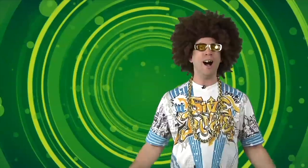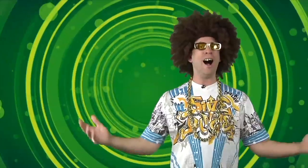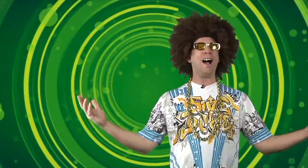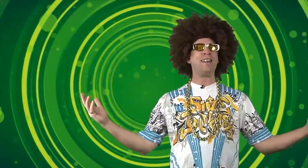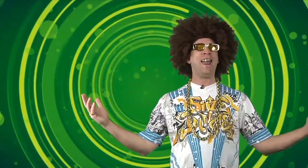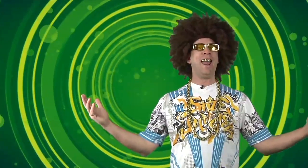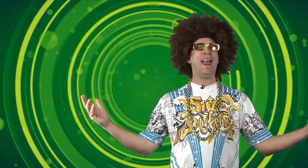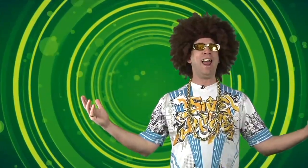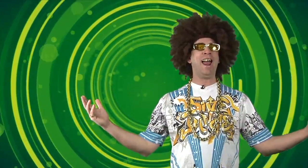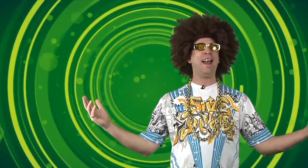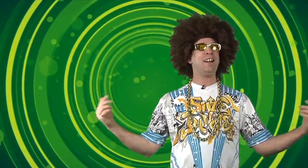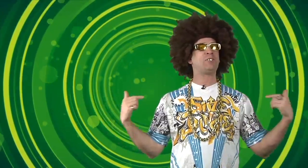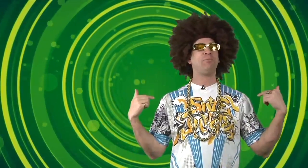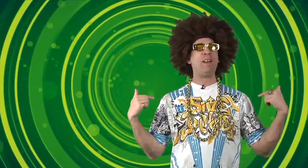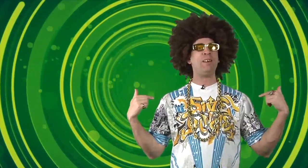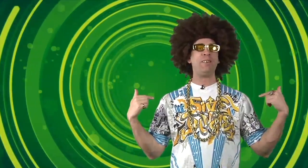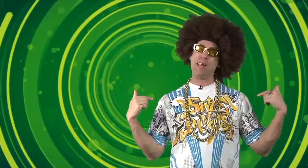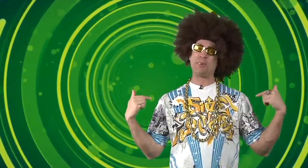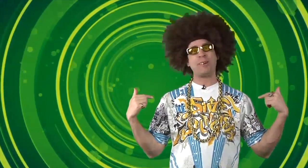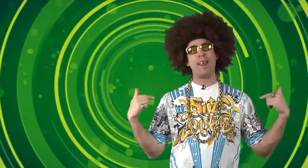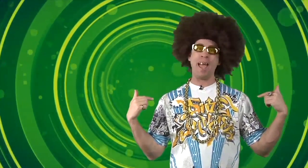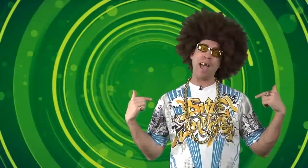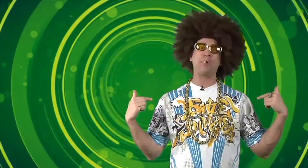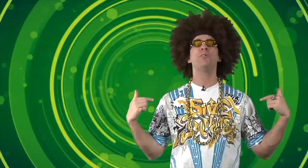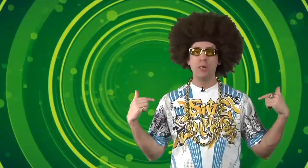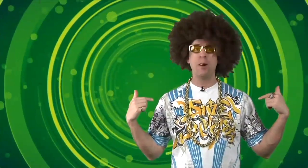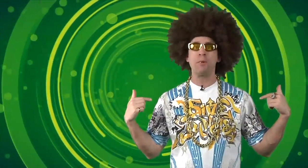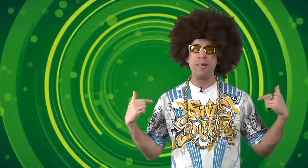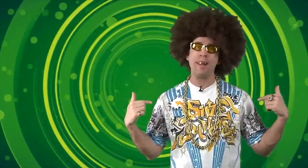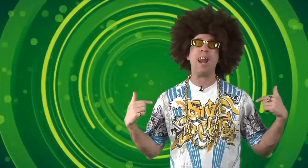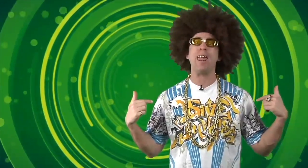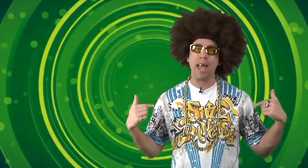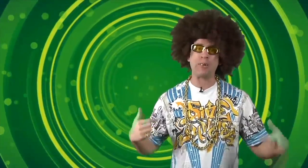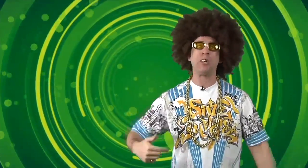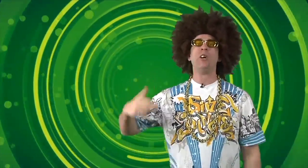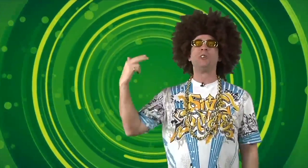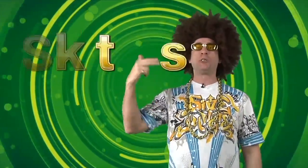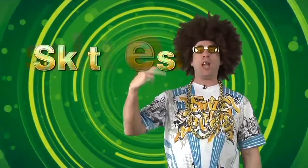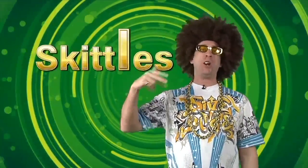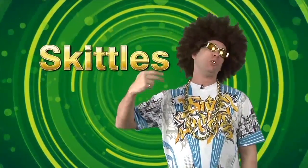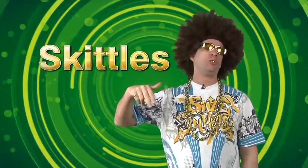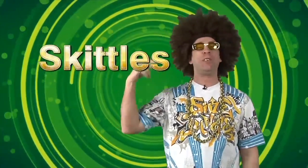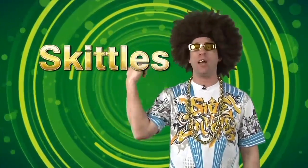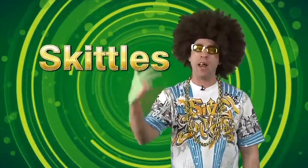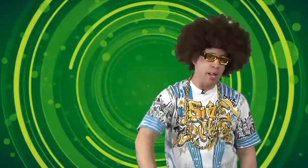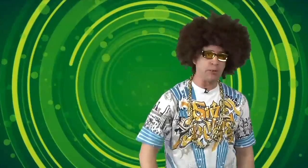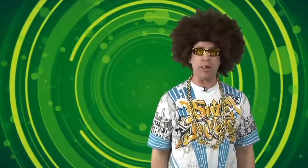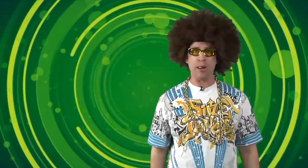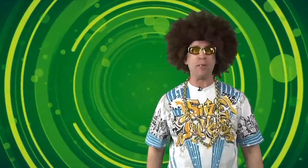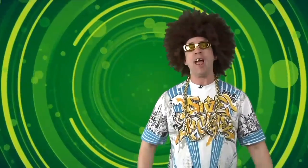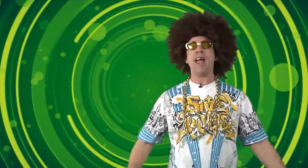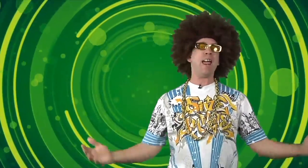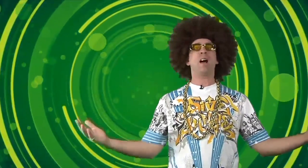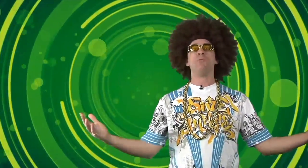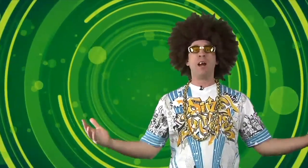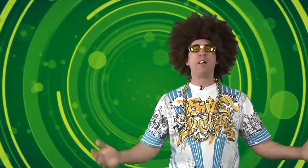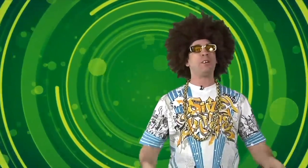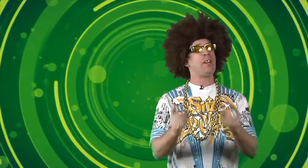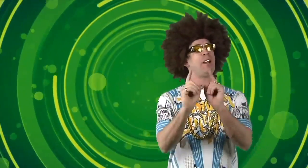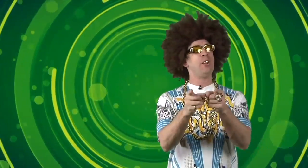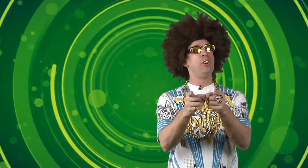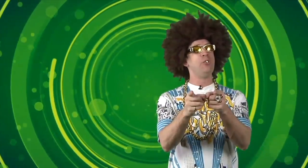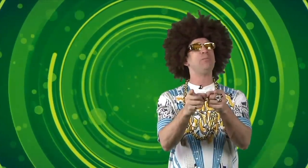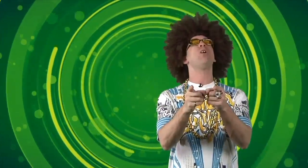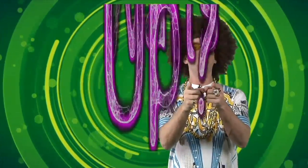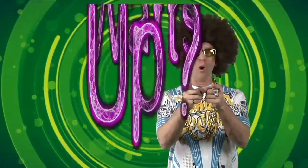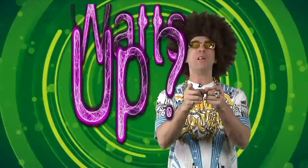What's up? Yeah, it's me, the SKI to the TTLES, Skittles in the hizzy, and I'm ready to